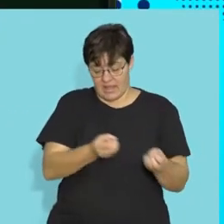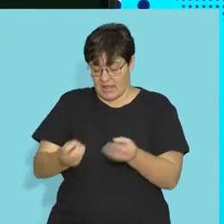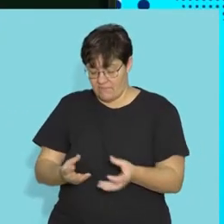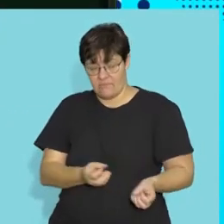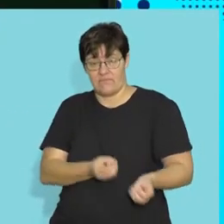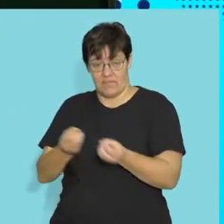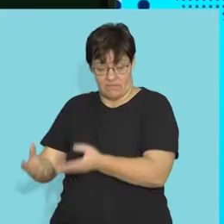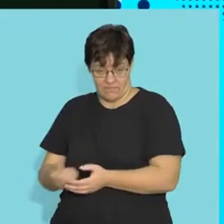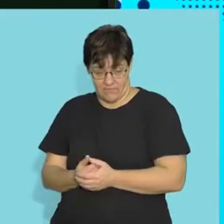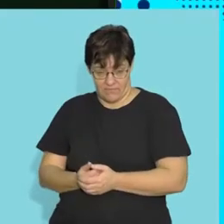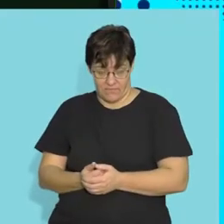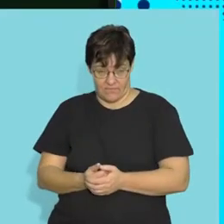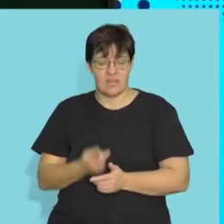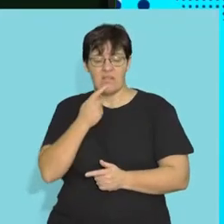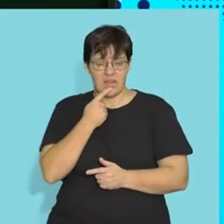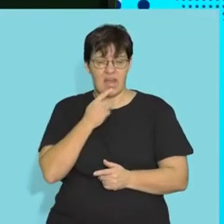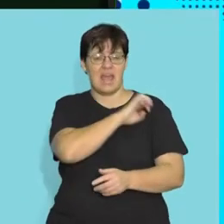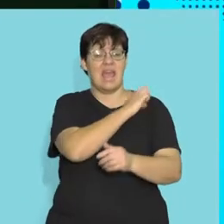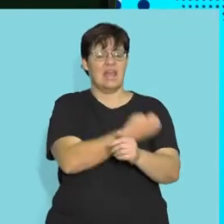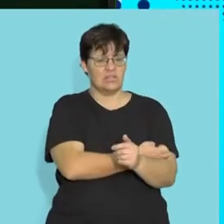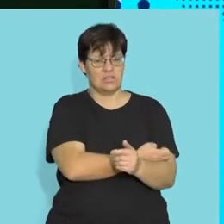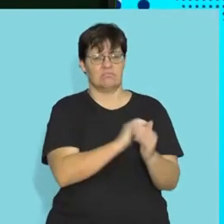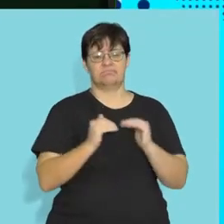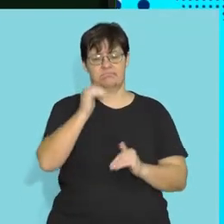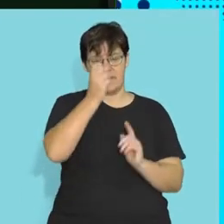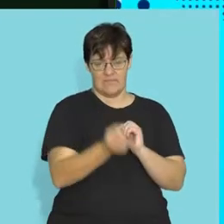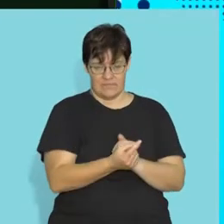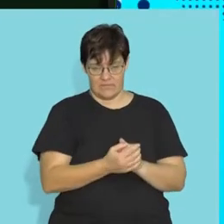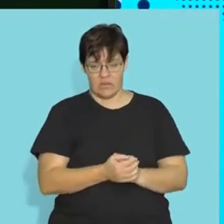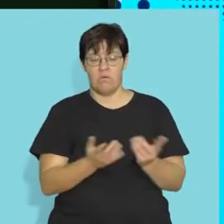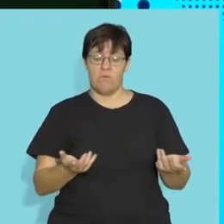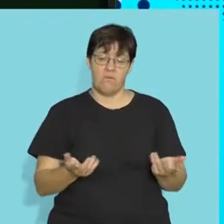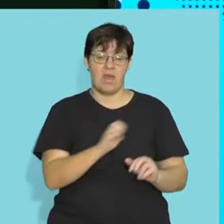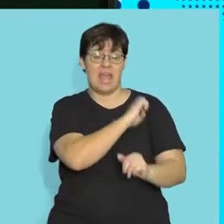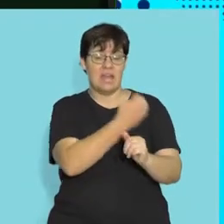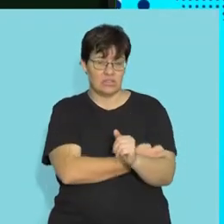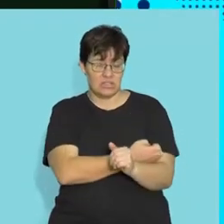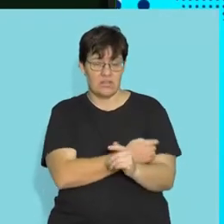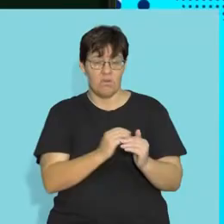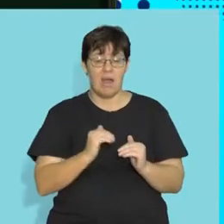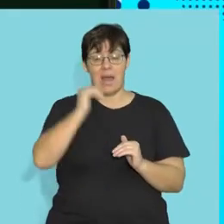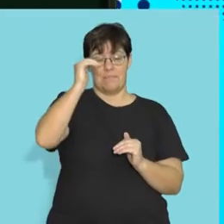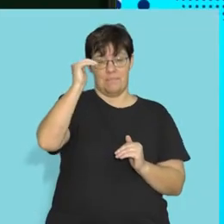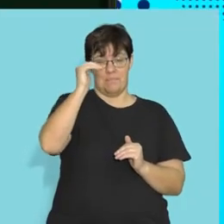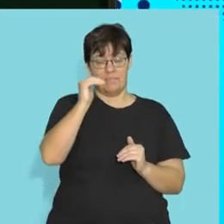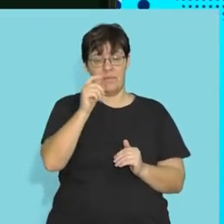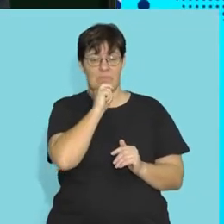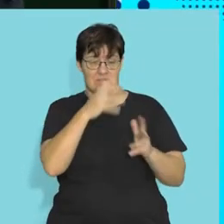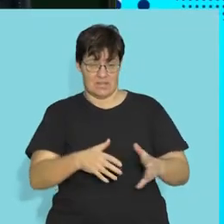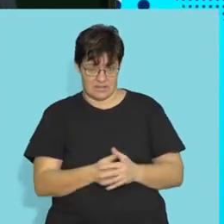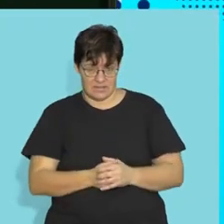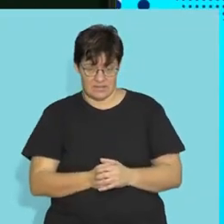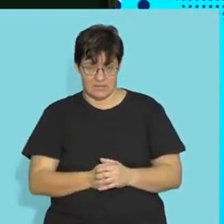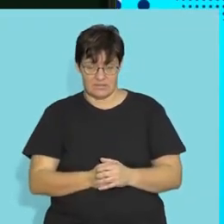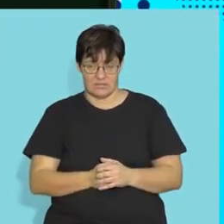to the next. So we find that there's an accumulation of energy as we move up, or there's an accumulation of energy to the uppermost